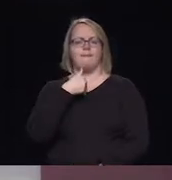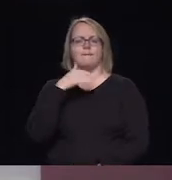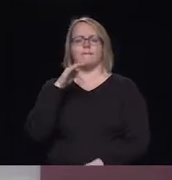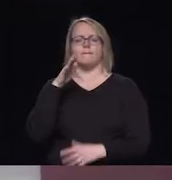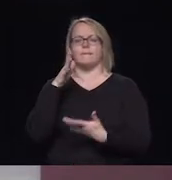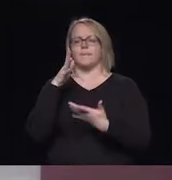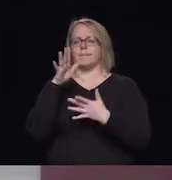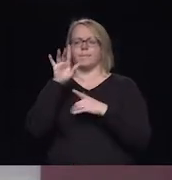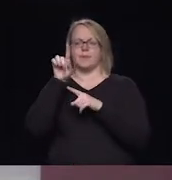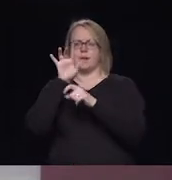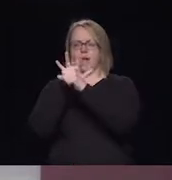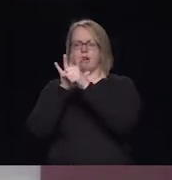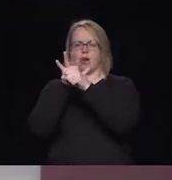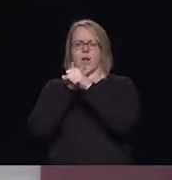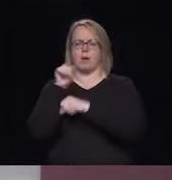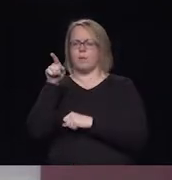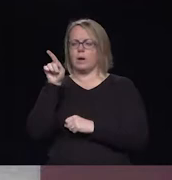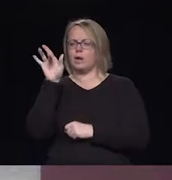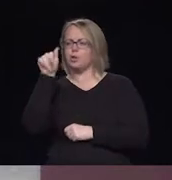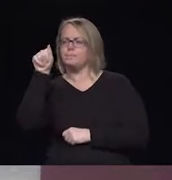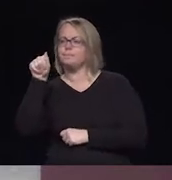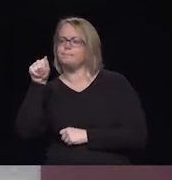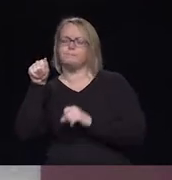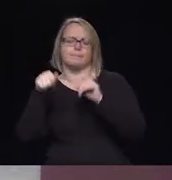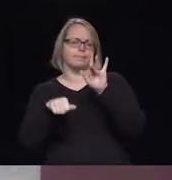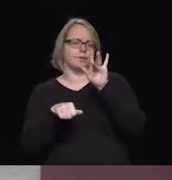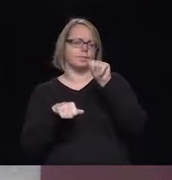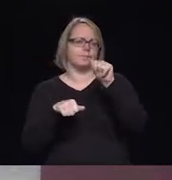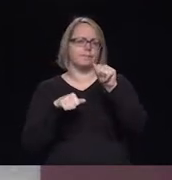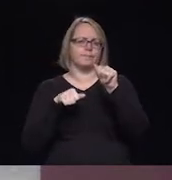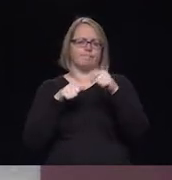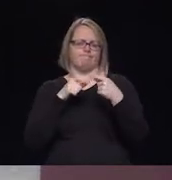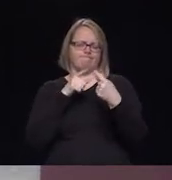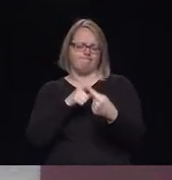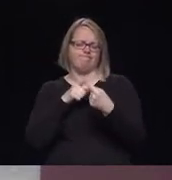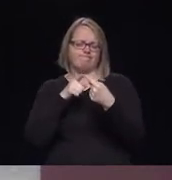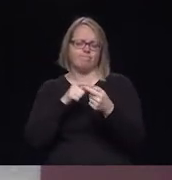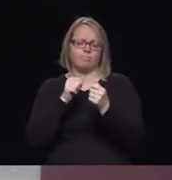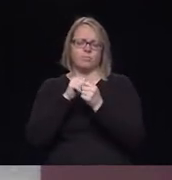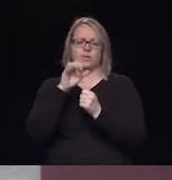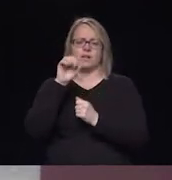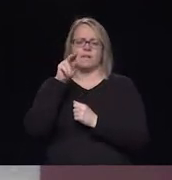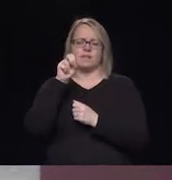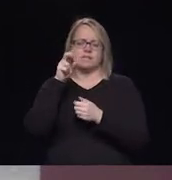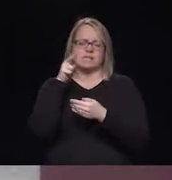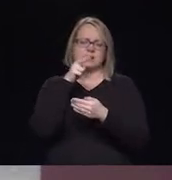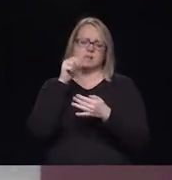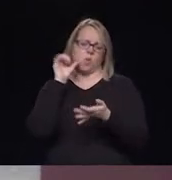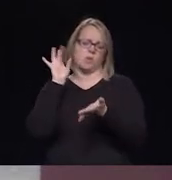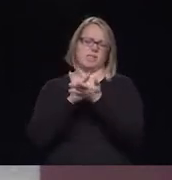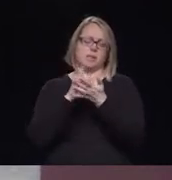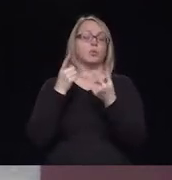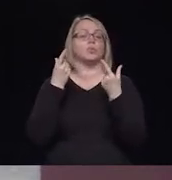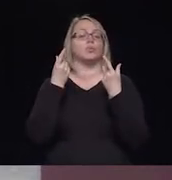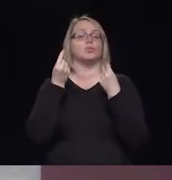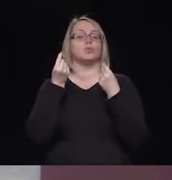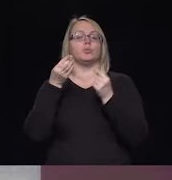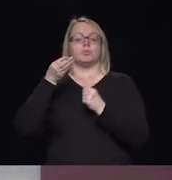and wiggle wiggle until it's all covered up and then go ahead and blend it in.